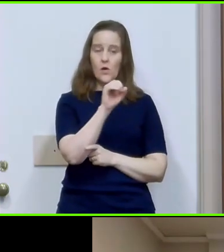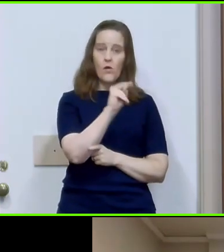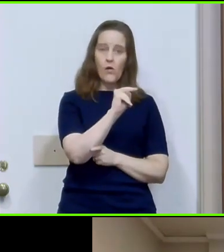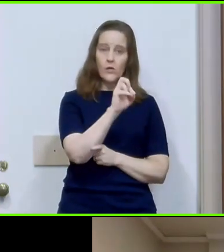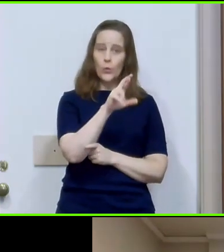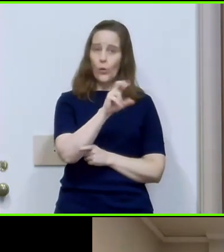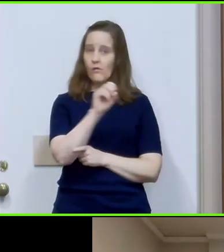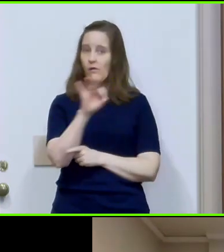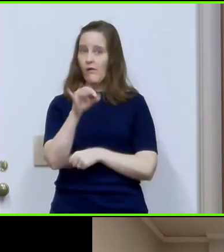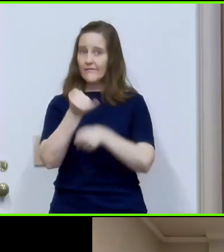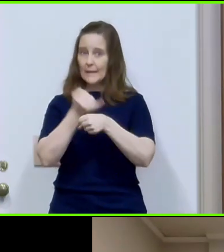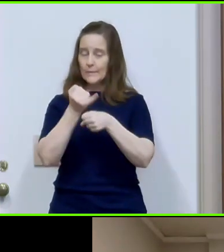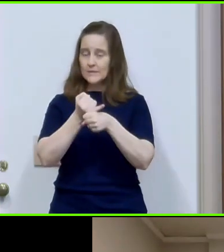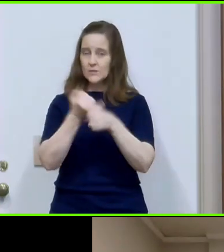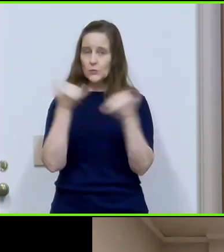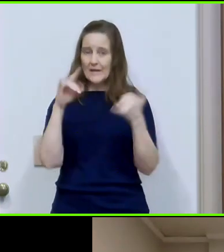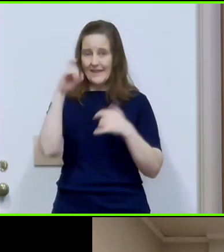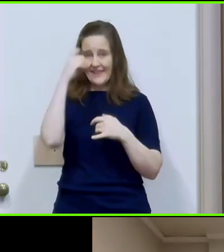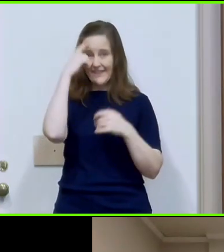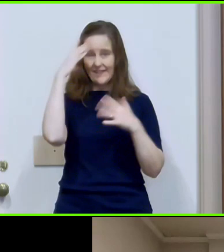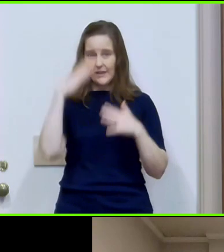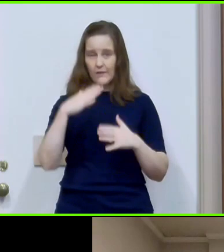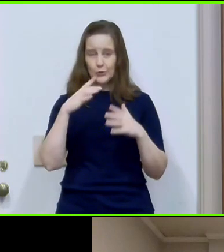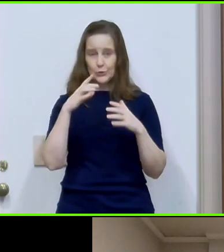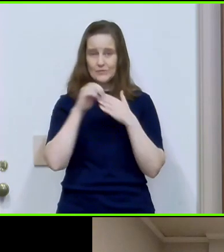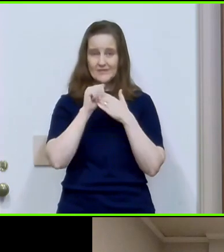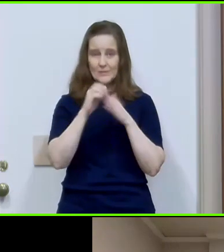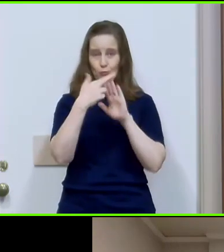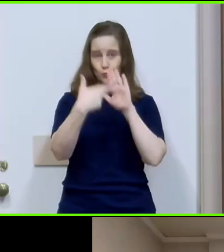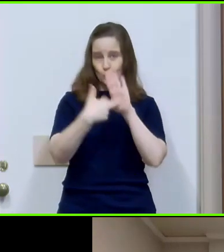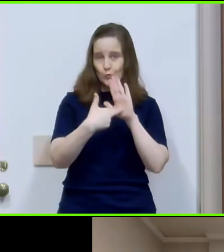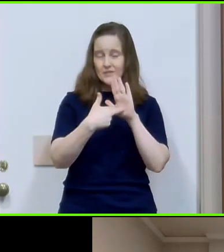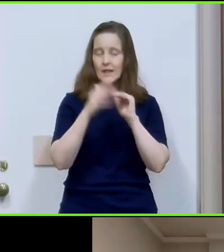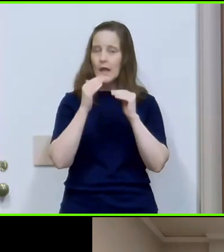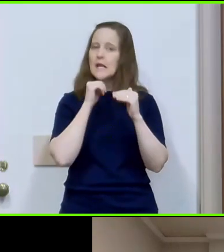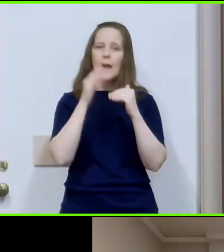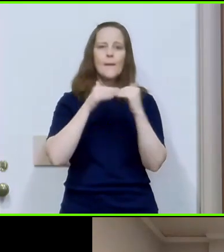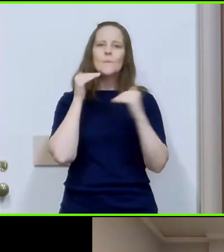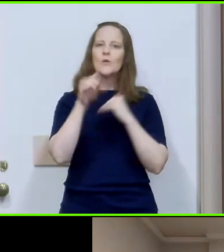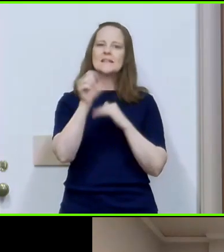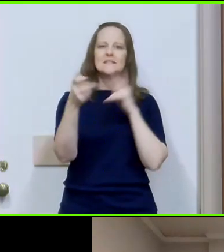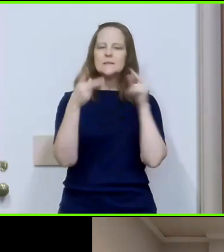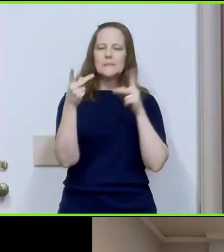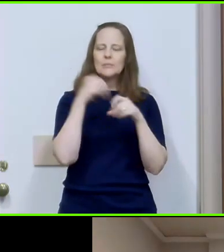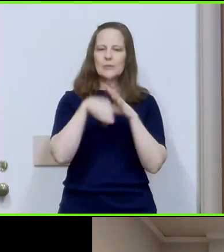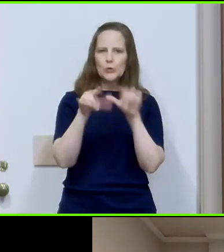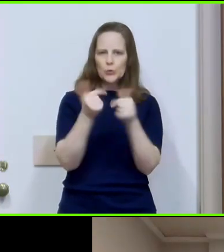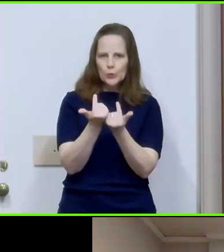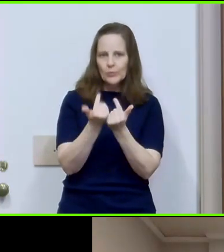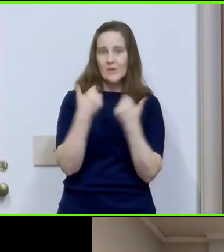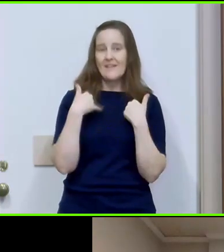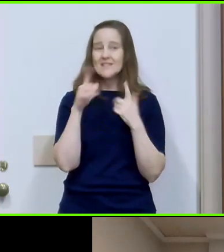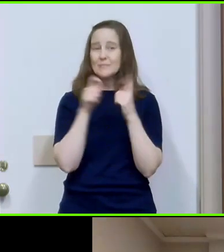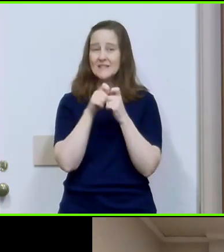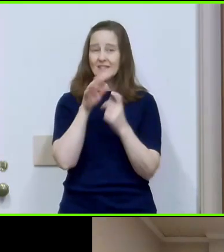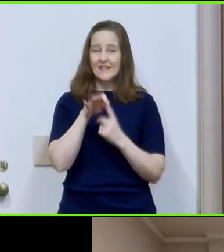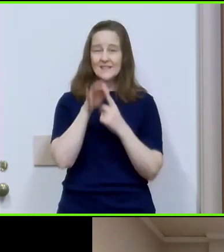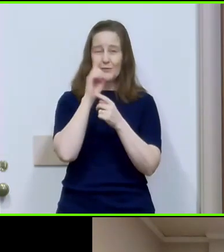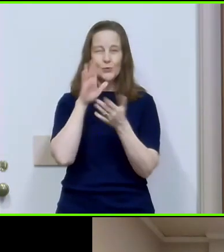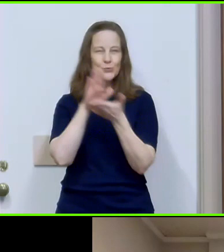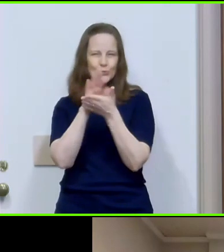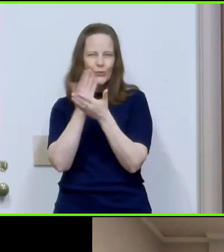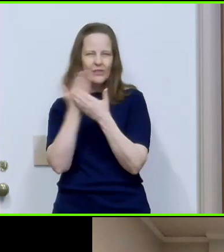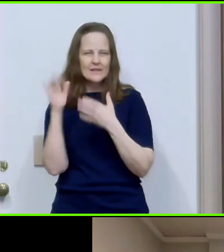Right now, the governor's guidelines are no more than 10 people in a group, unless with certain specific exceptions around schools and so